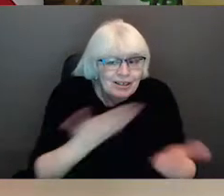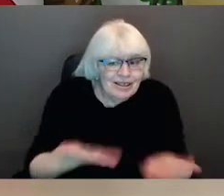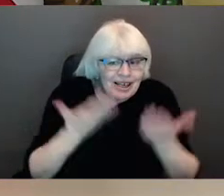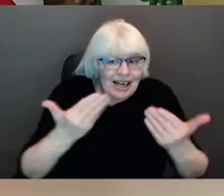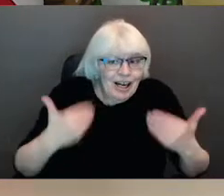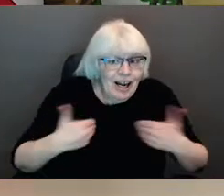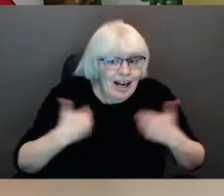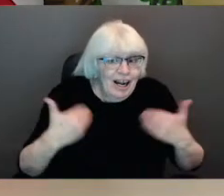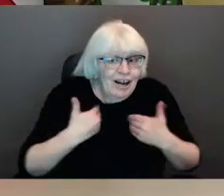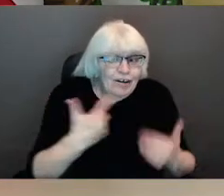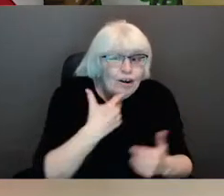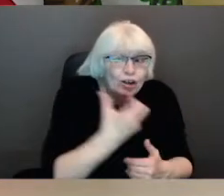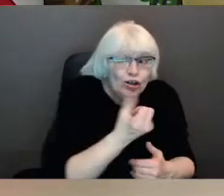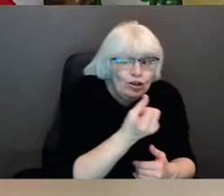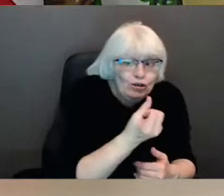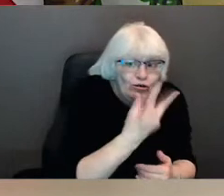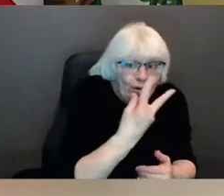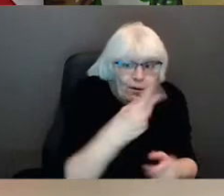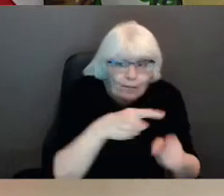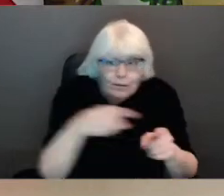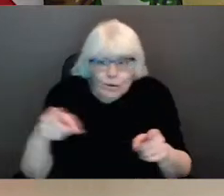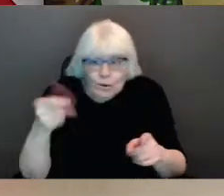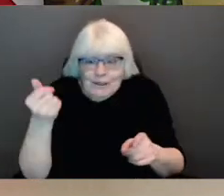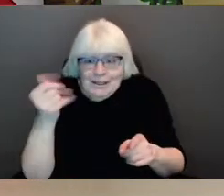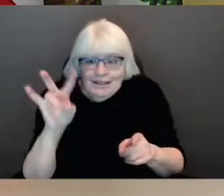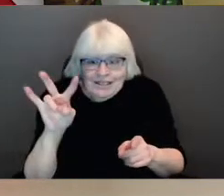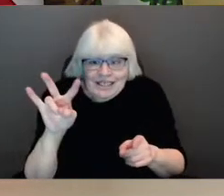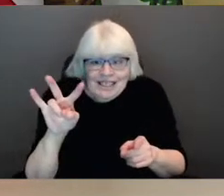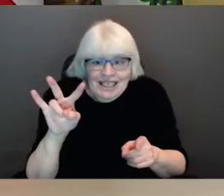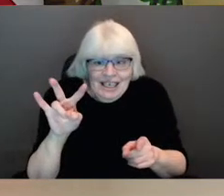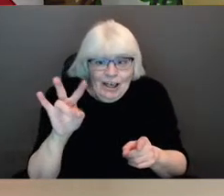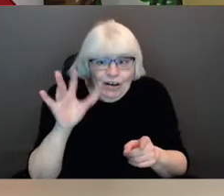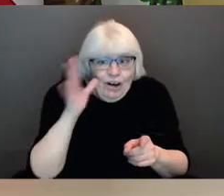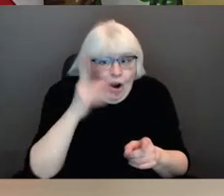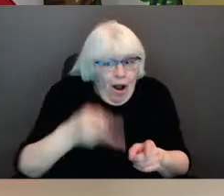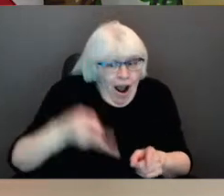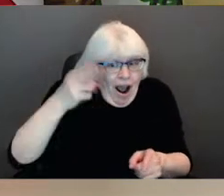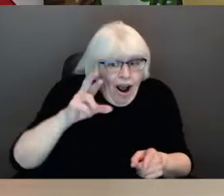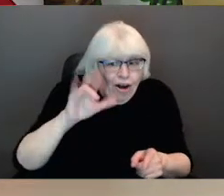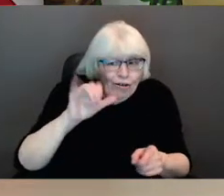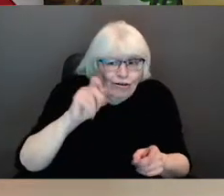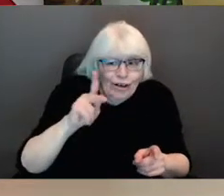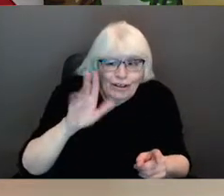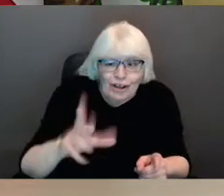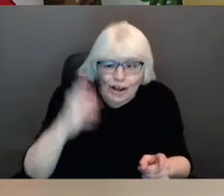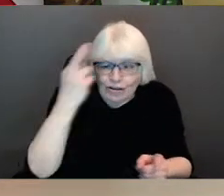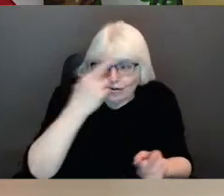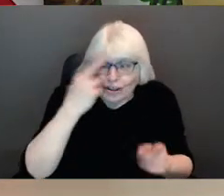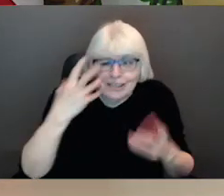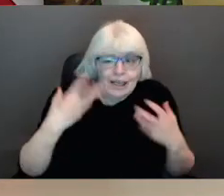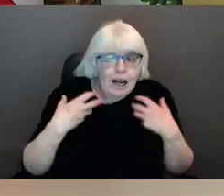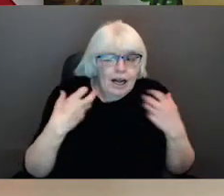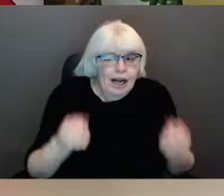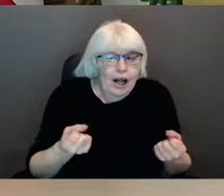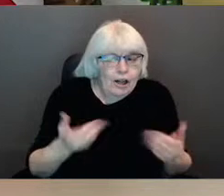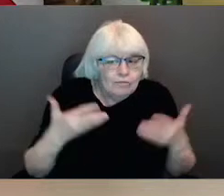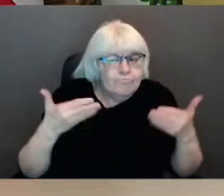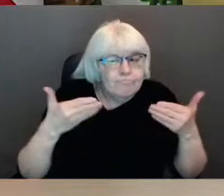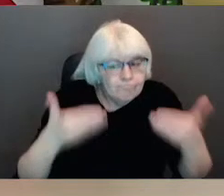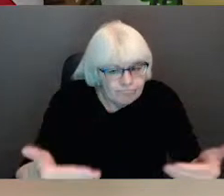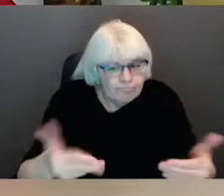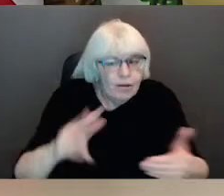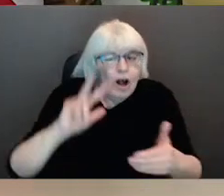high risk of severe outcomes due to biological or social factors should get a booster dose. This includes youth